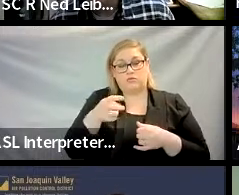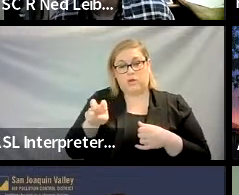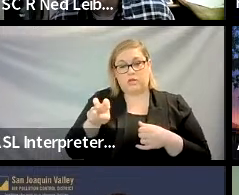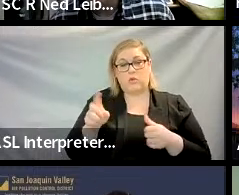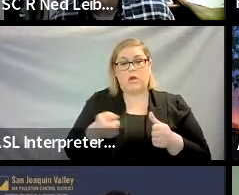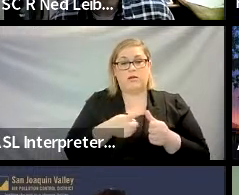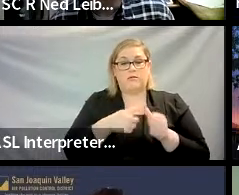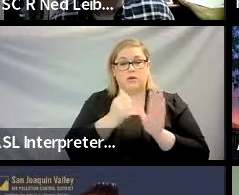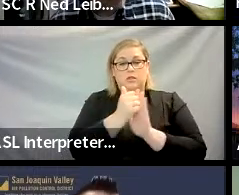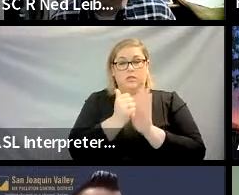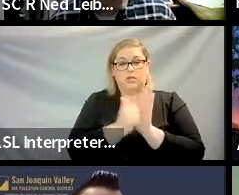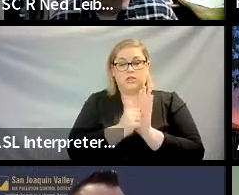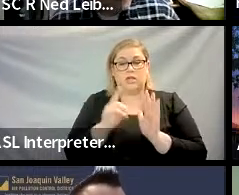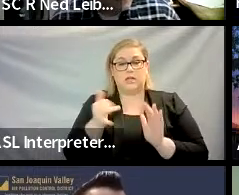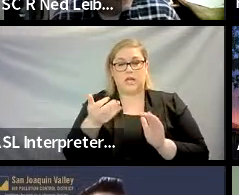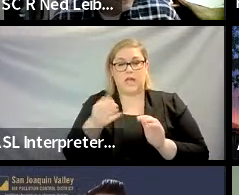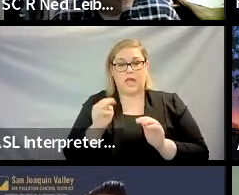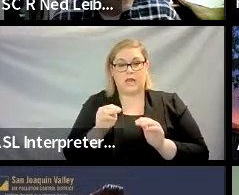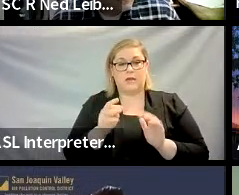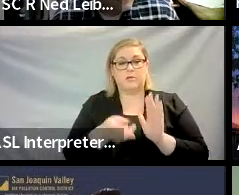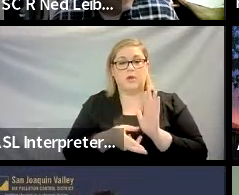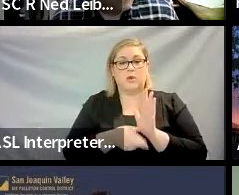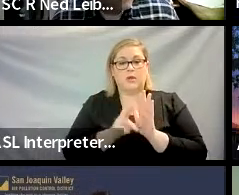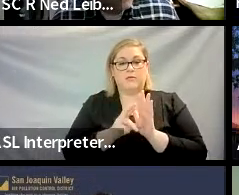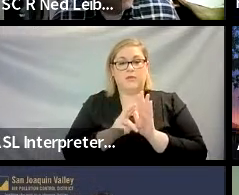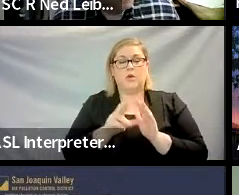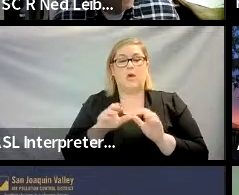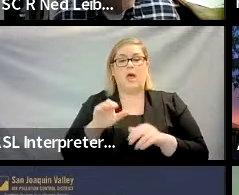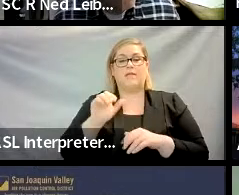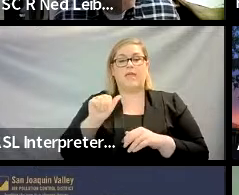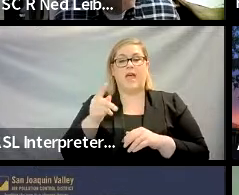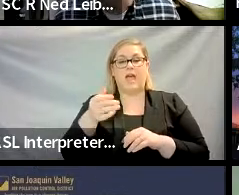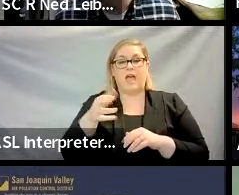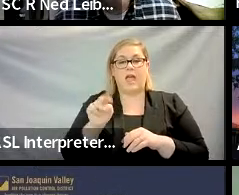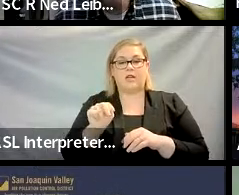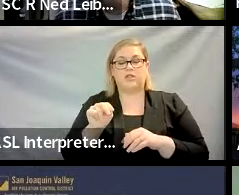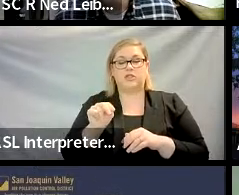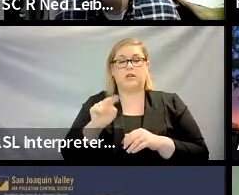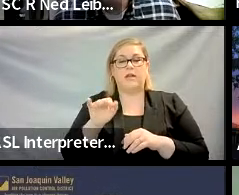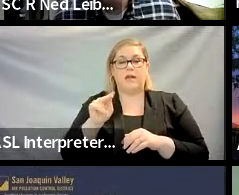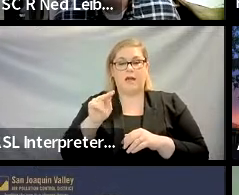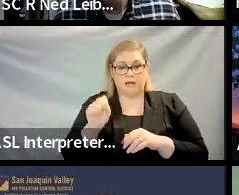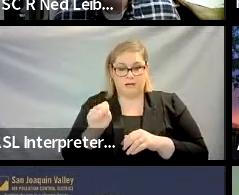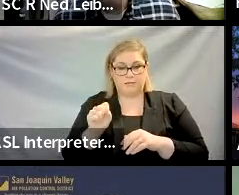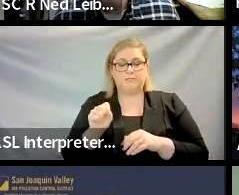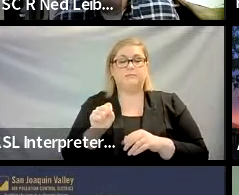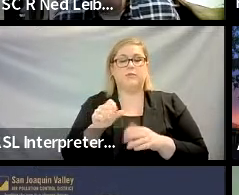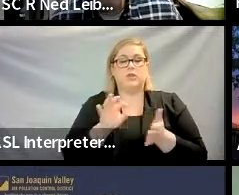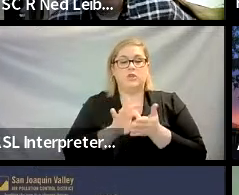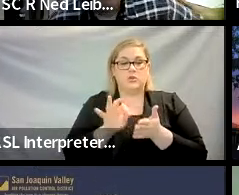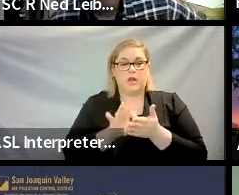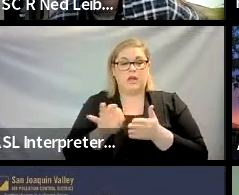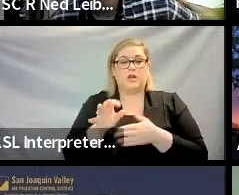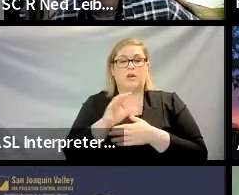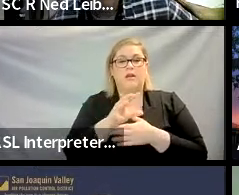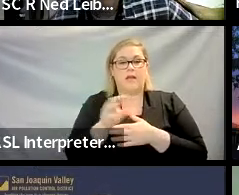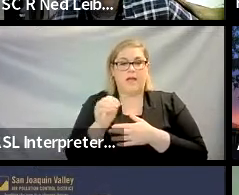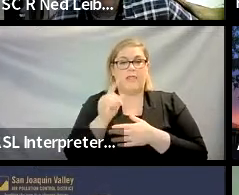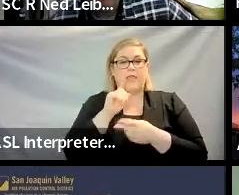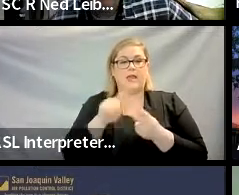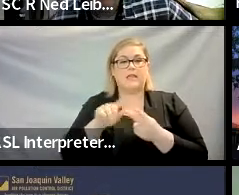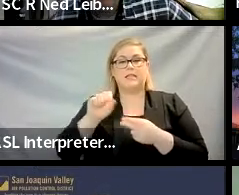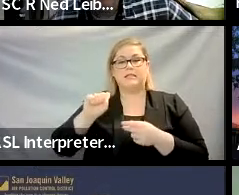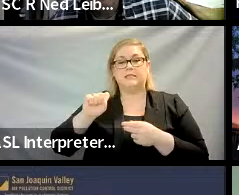agenda item here today, which is reviewing the action items tracker. And then Stephanie from the Air District will be giving us that update.